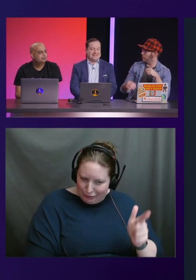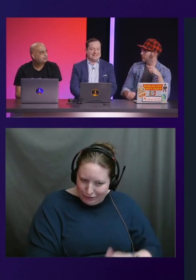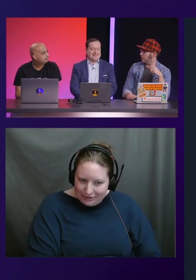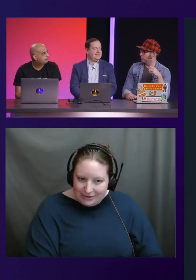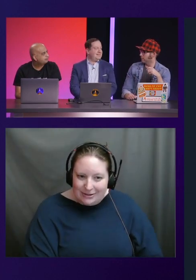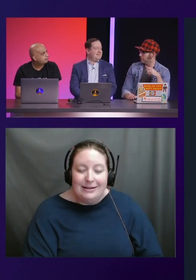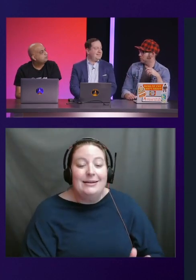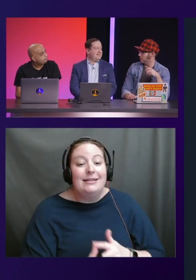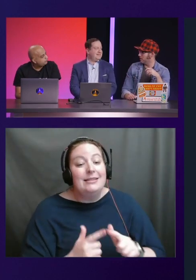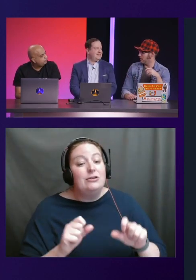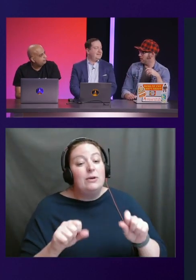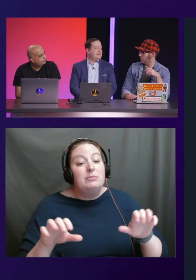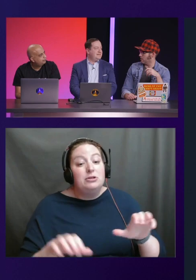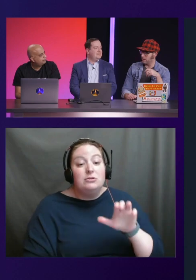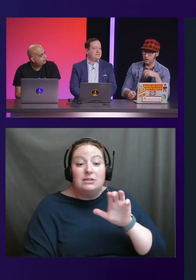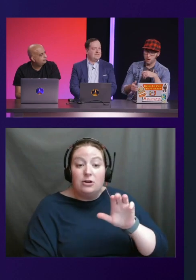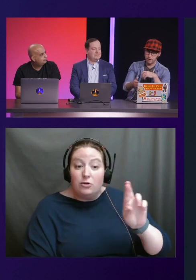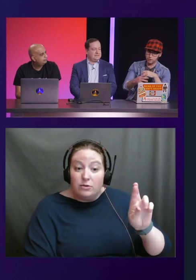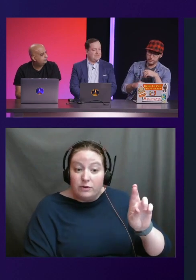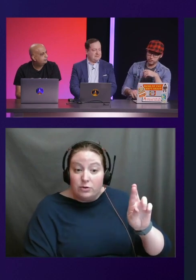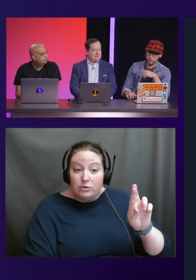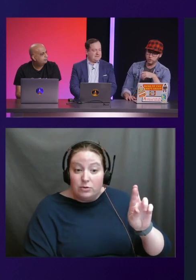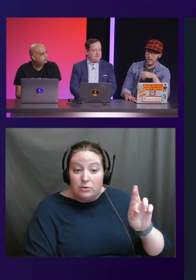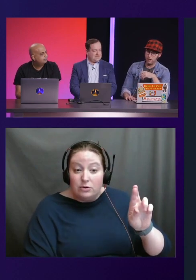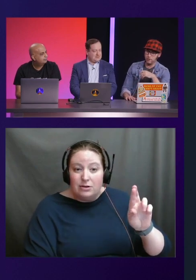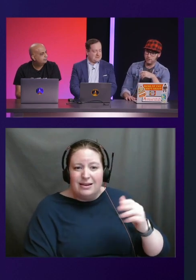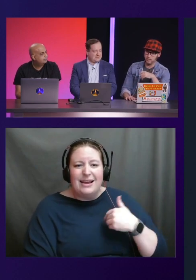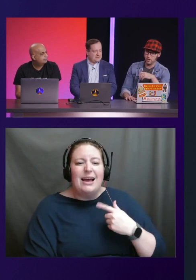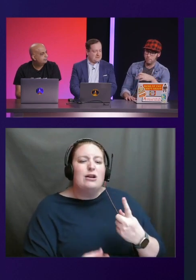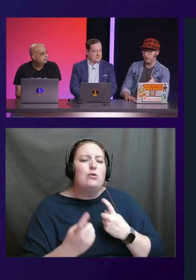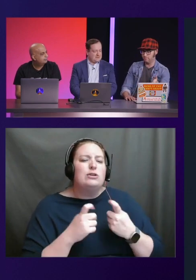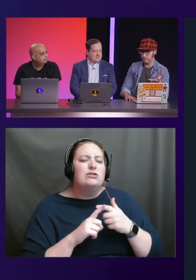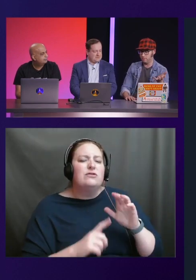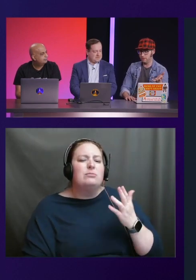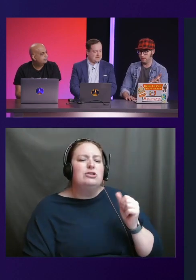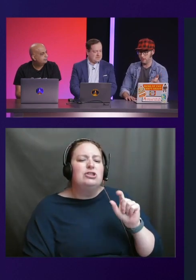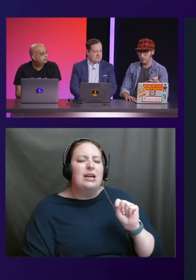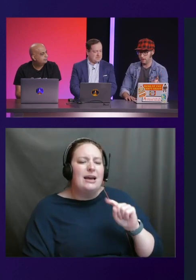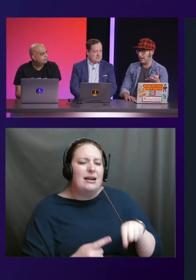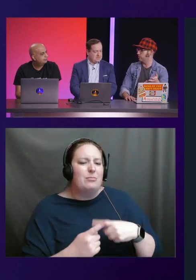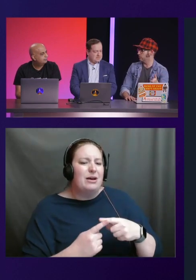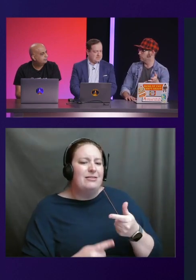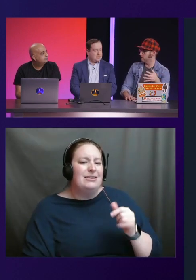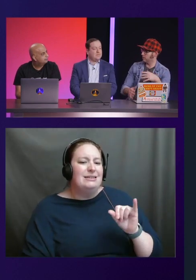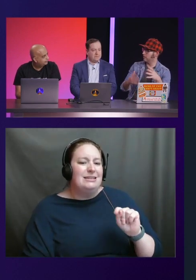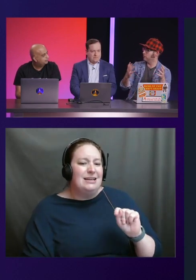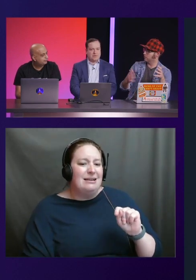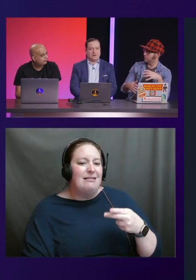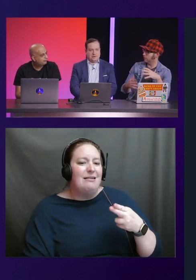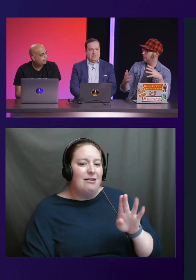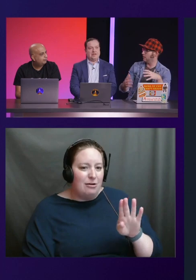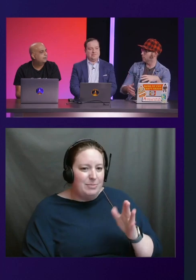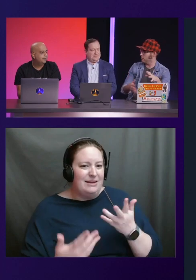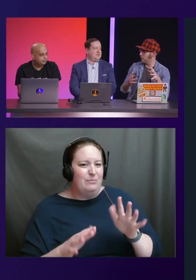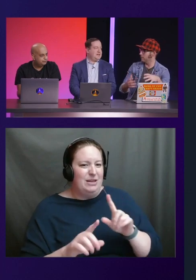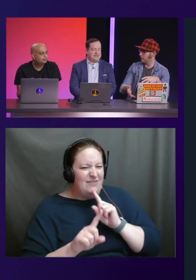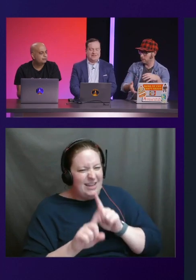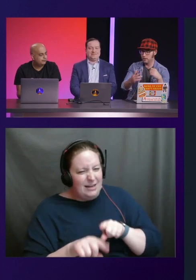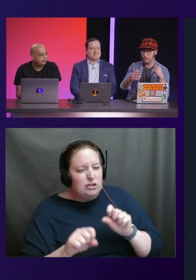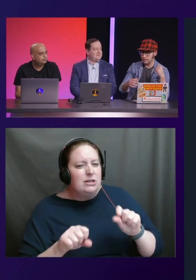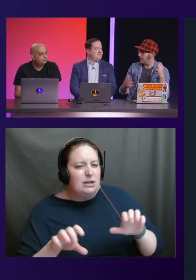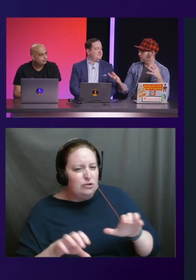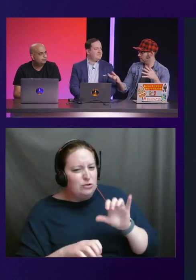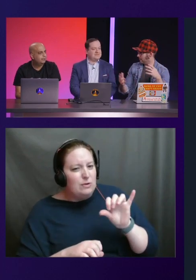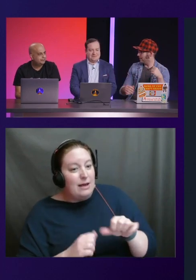able to do a code review around that. We had questions from chat around GitHub that have been answered. So can you do this with a GitHub repo, et